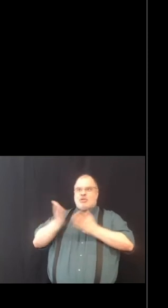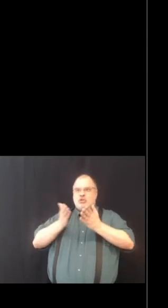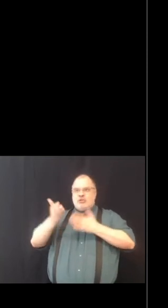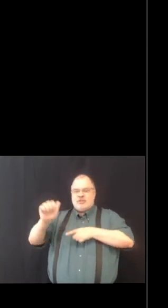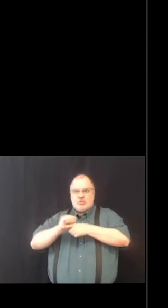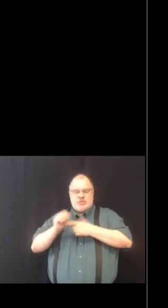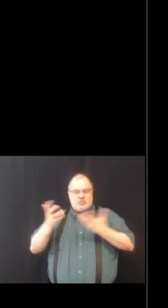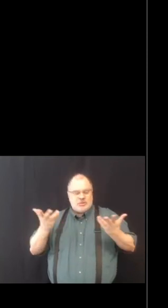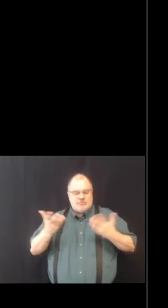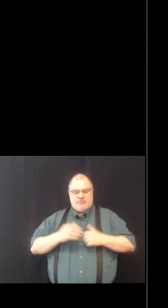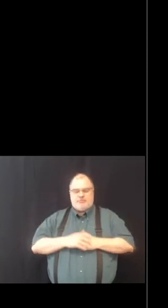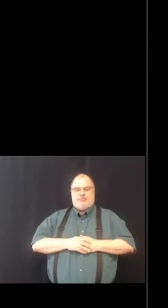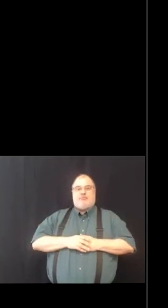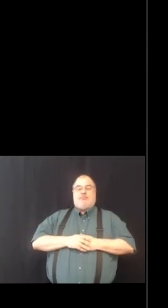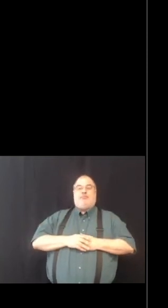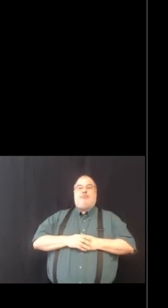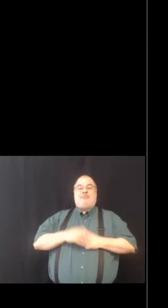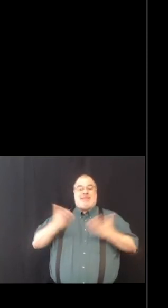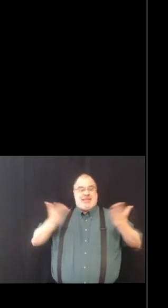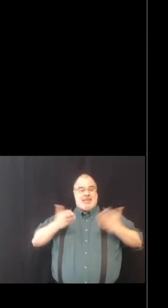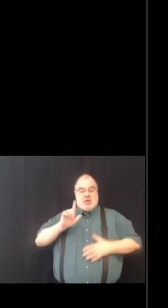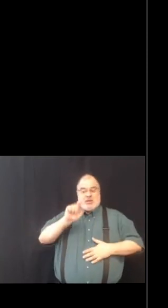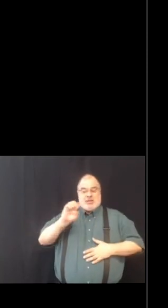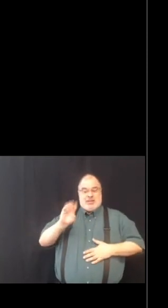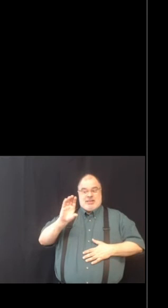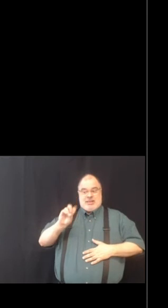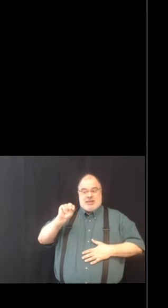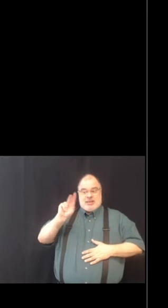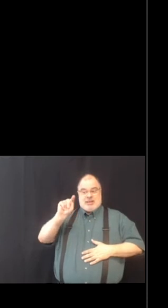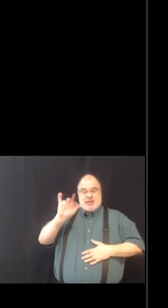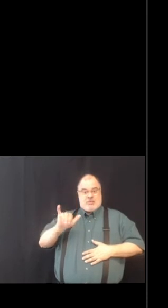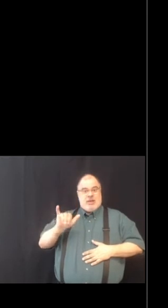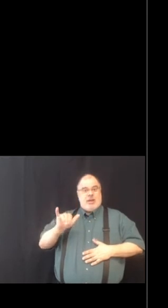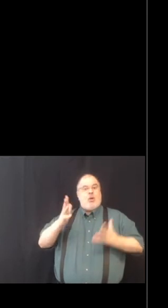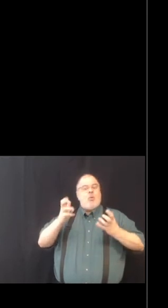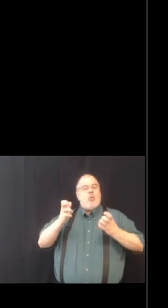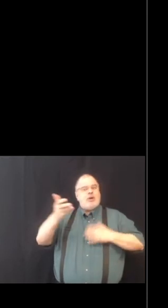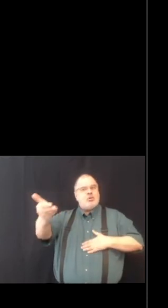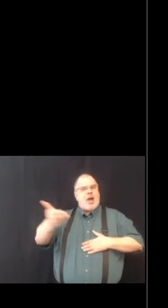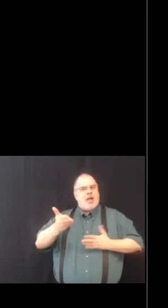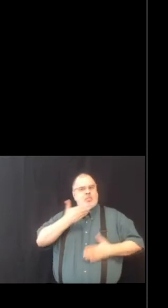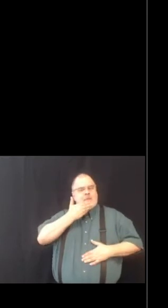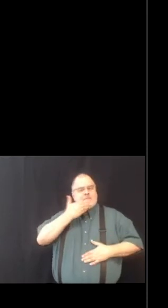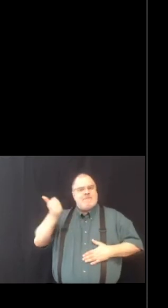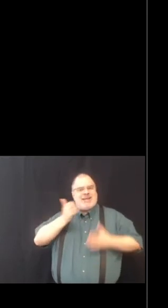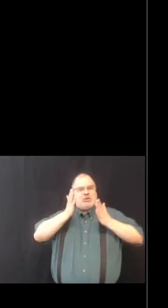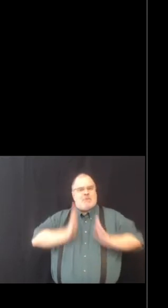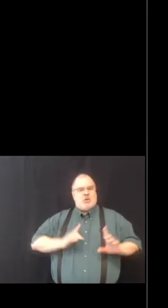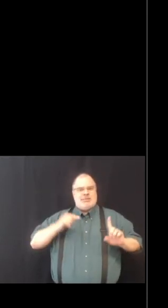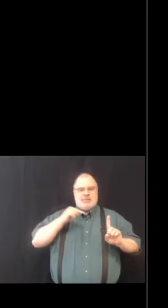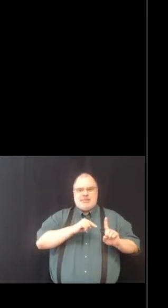Lee County Library System, we pride ourselves on hiring the best person for the job, every single job at